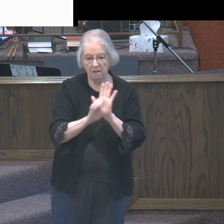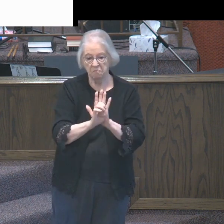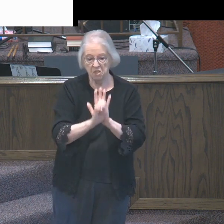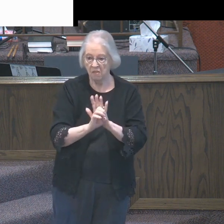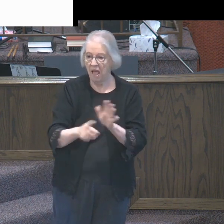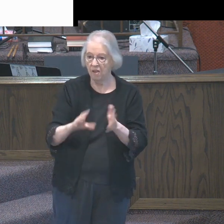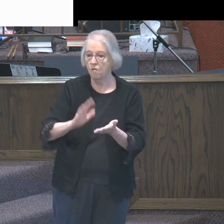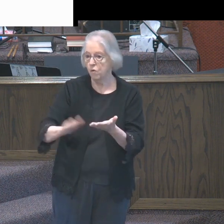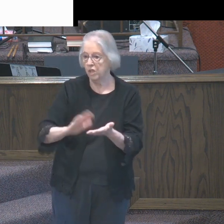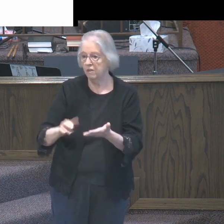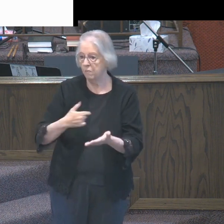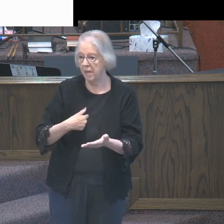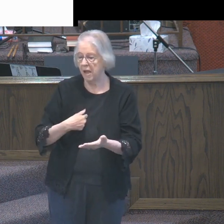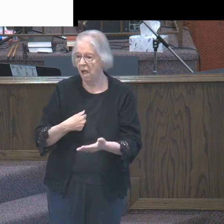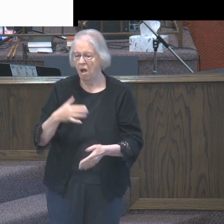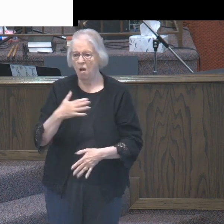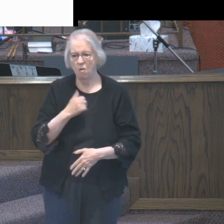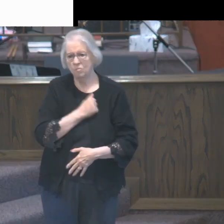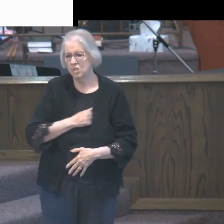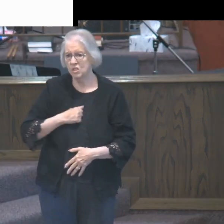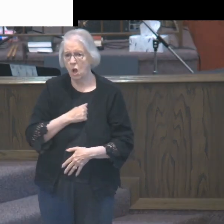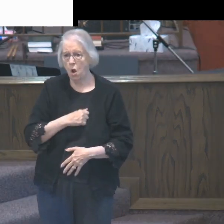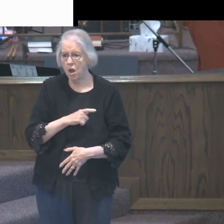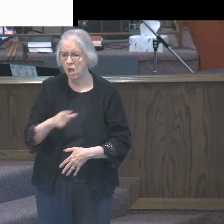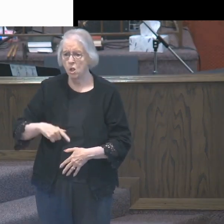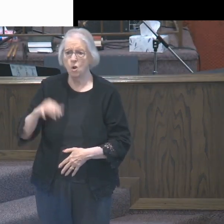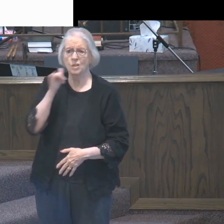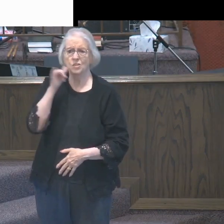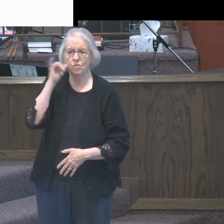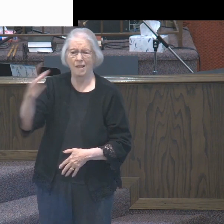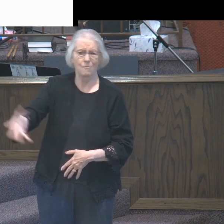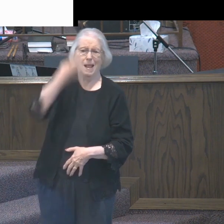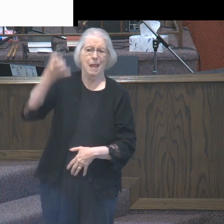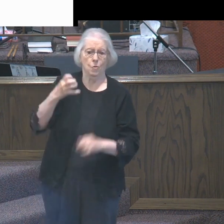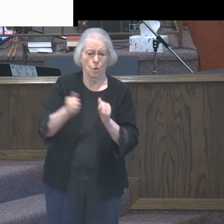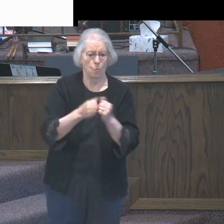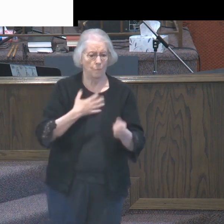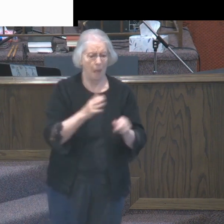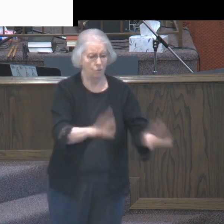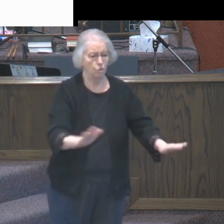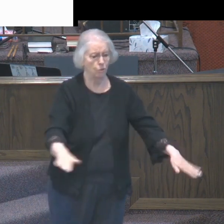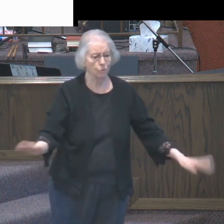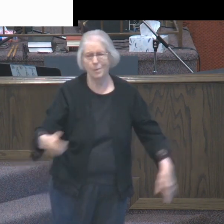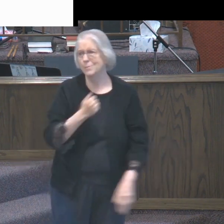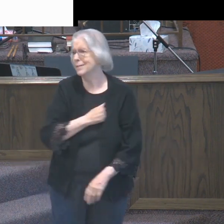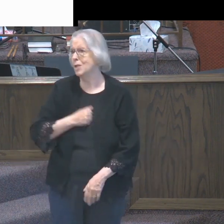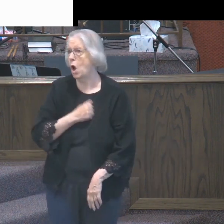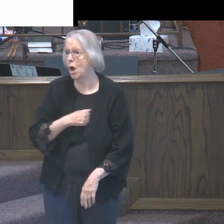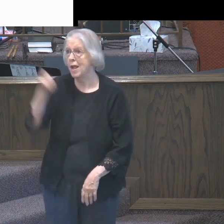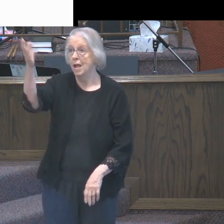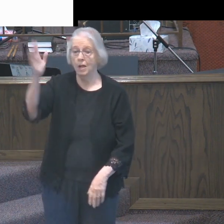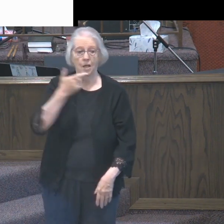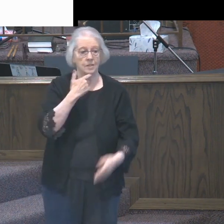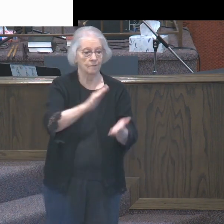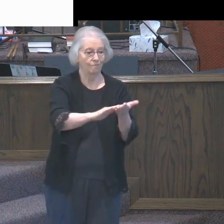we find is that we can strengthen our faith as we read and as we experience. But